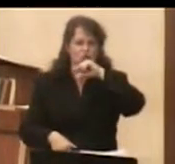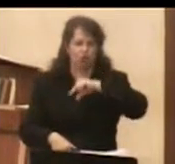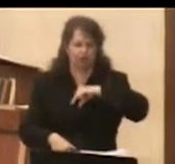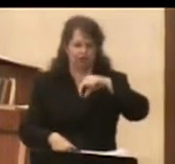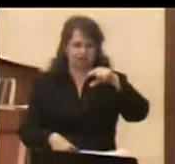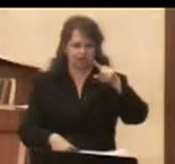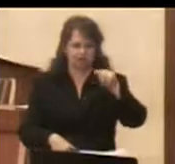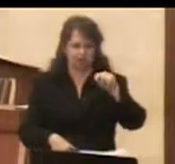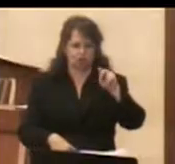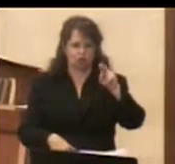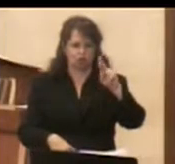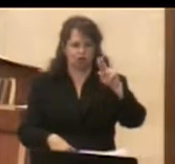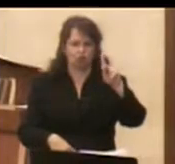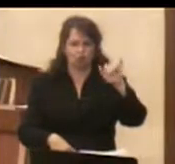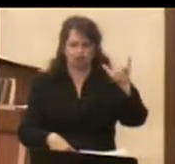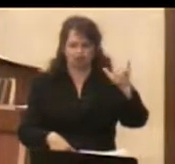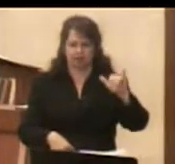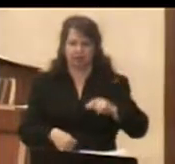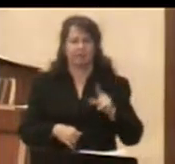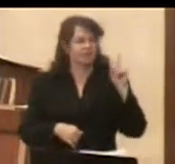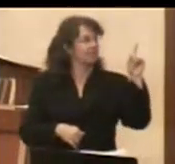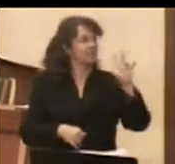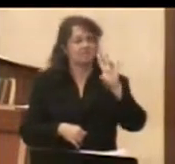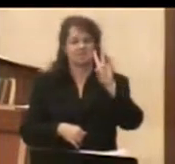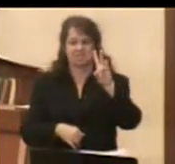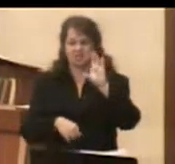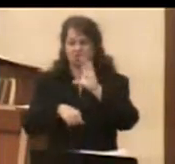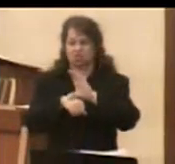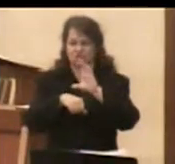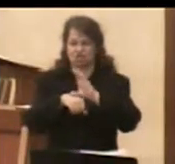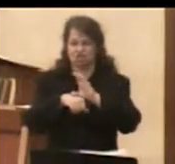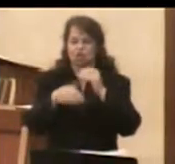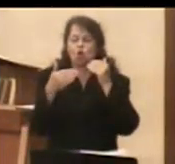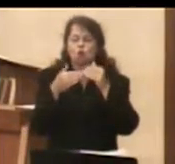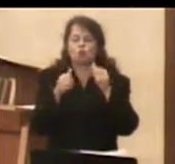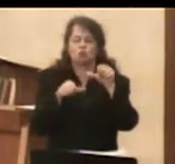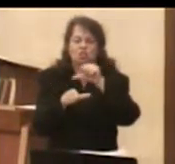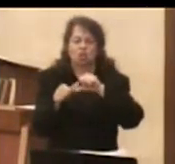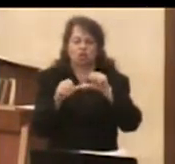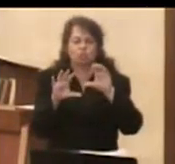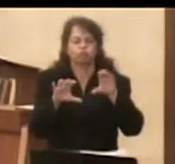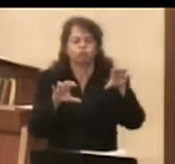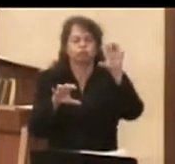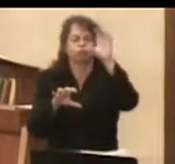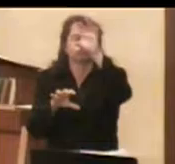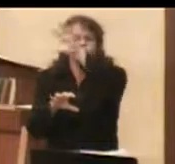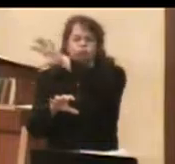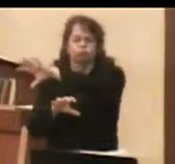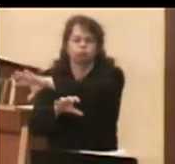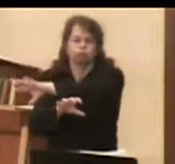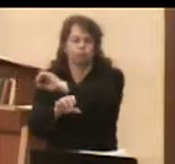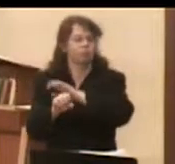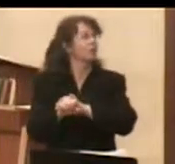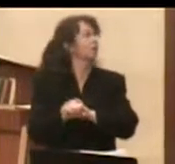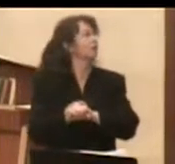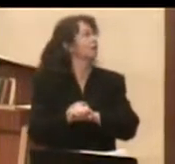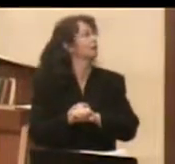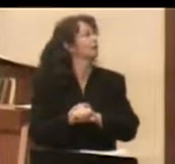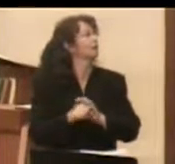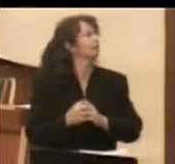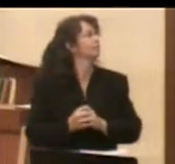seven churches are located in close proximity to one another and to where John receives this